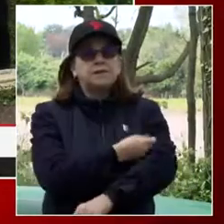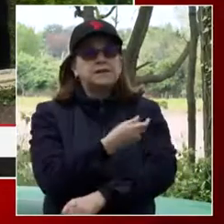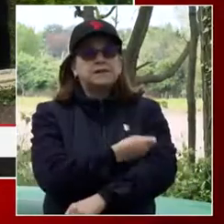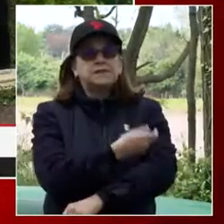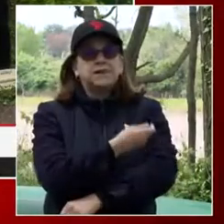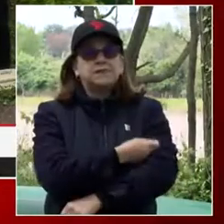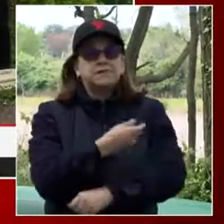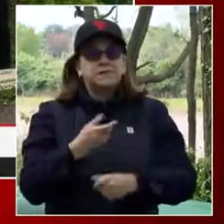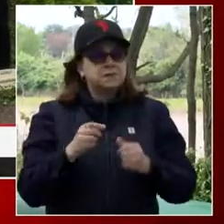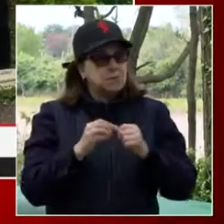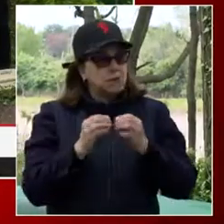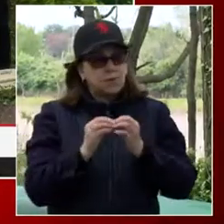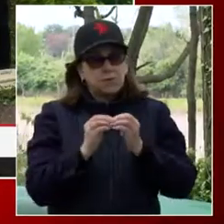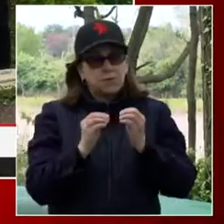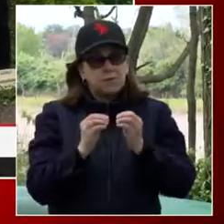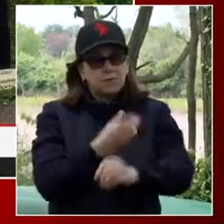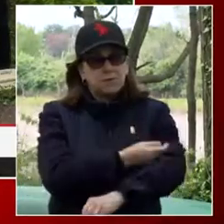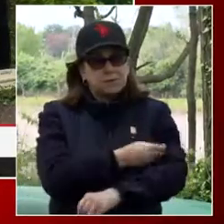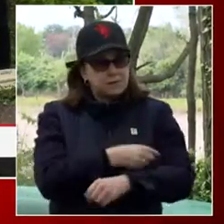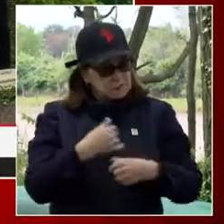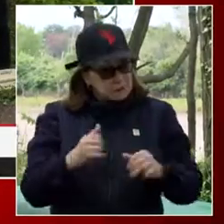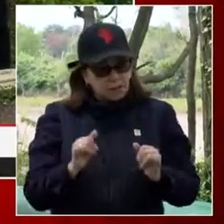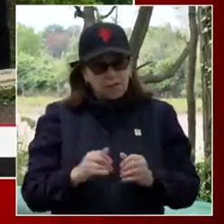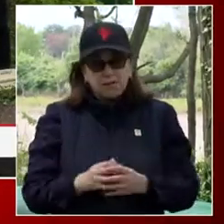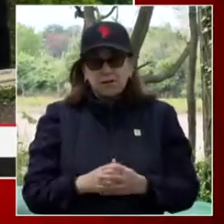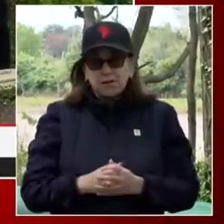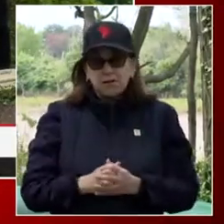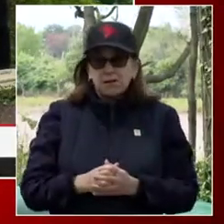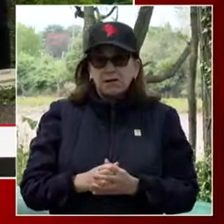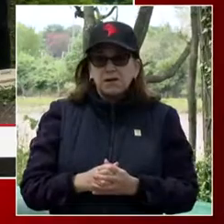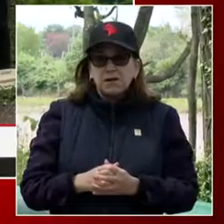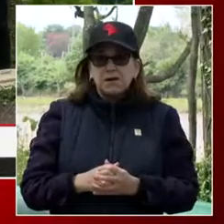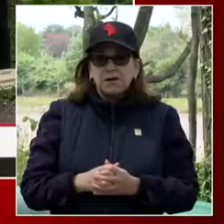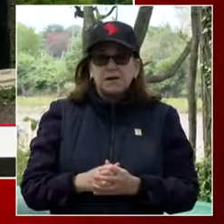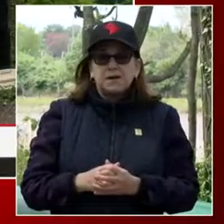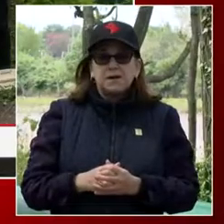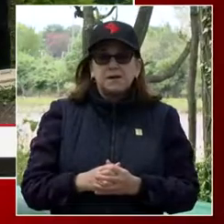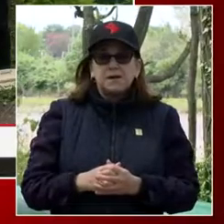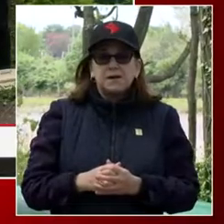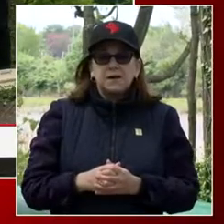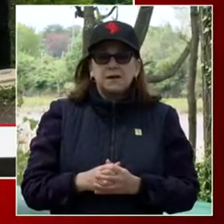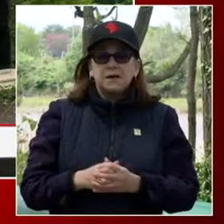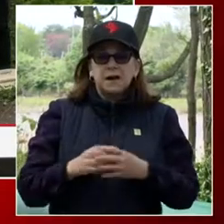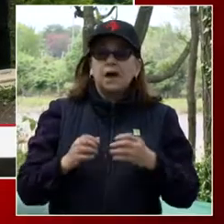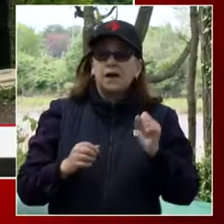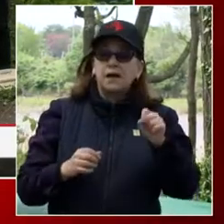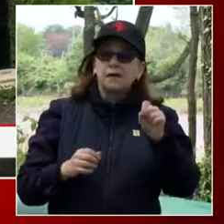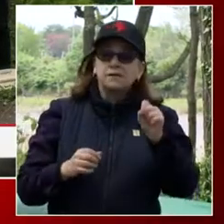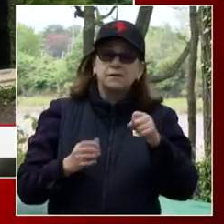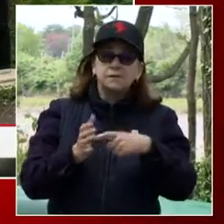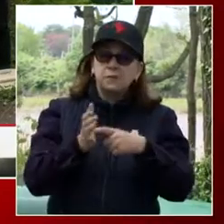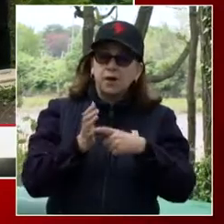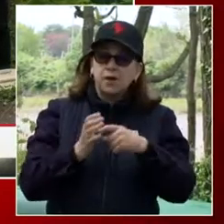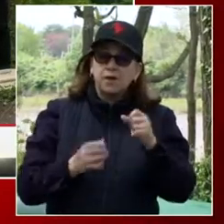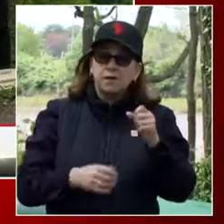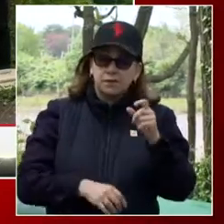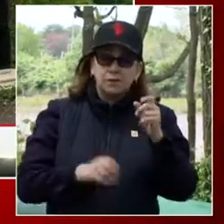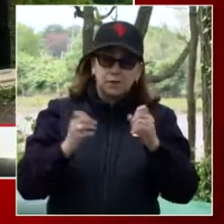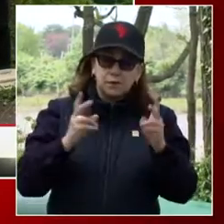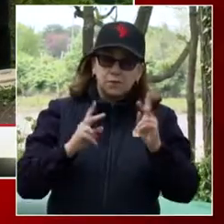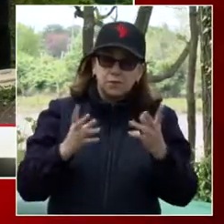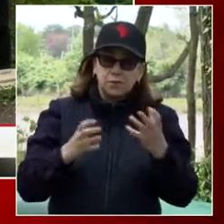So the question is, what are we seeing with demand for the vaccine? So let me just say